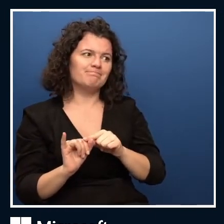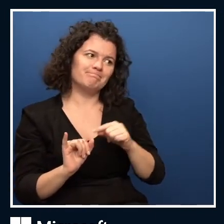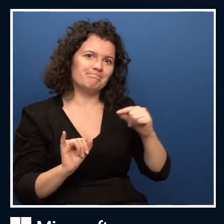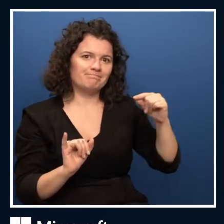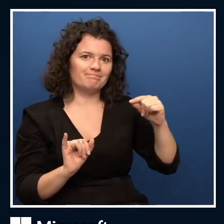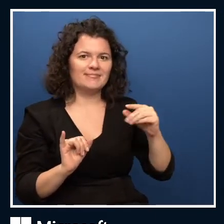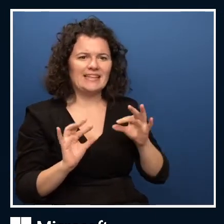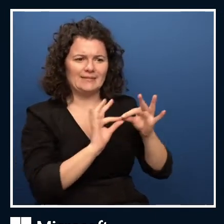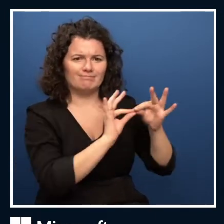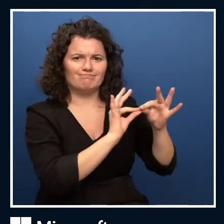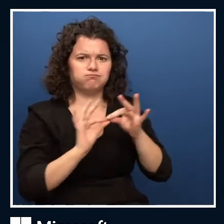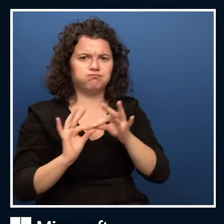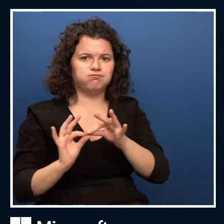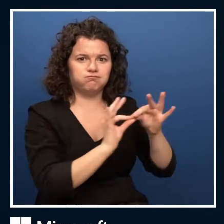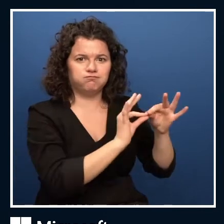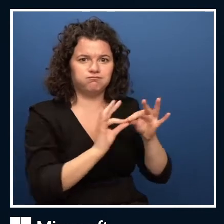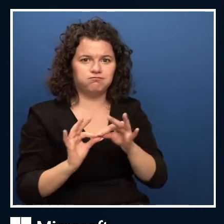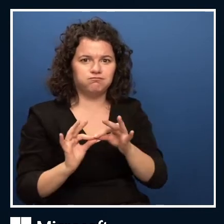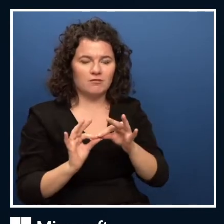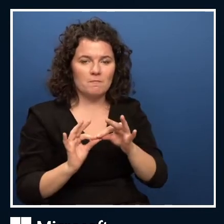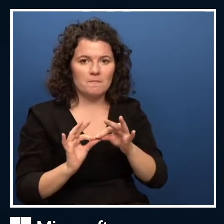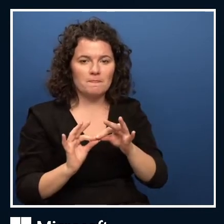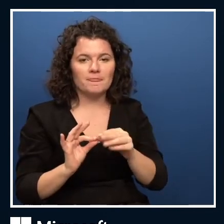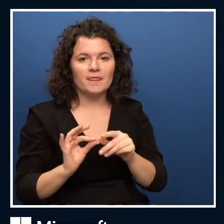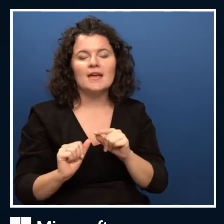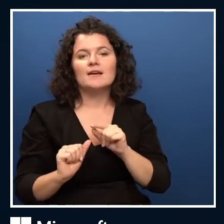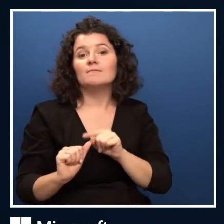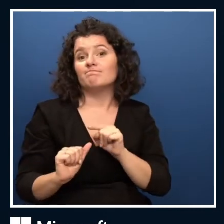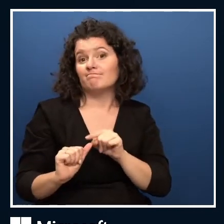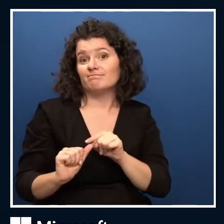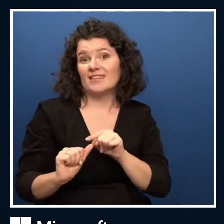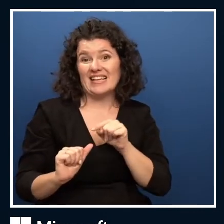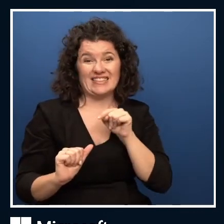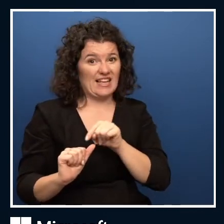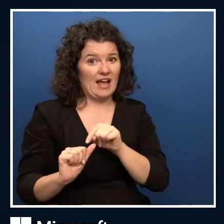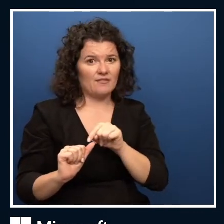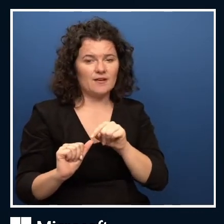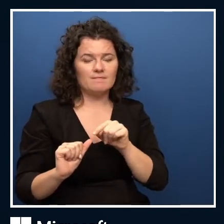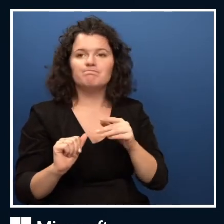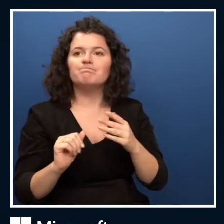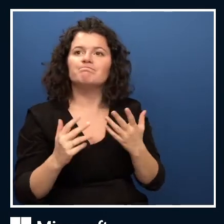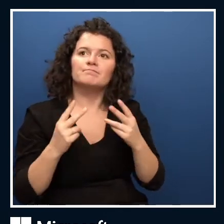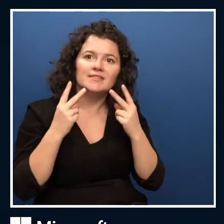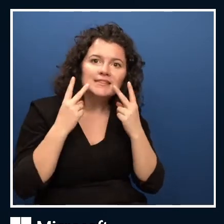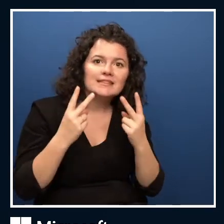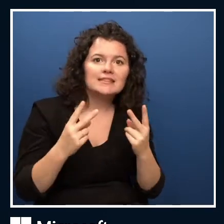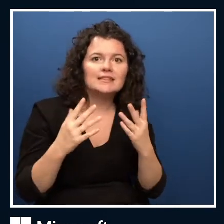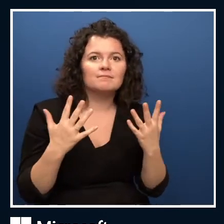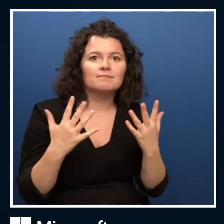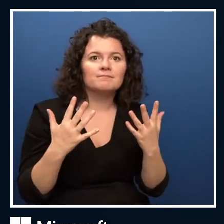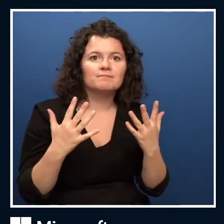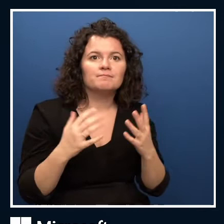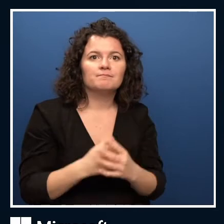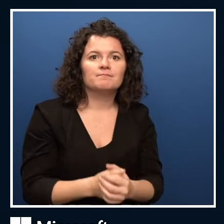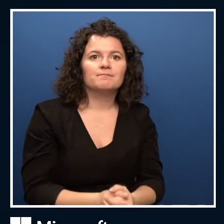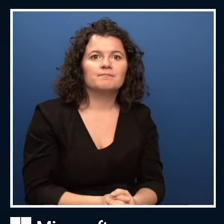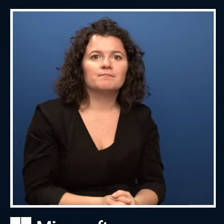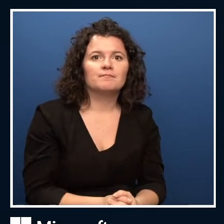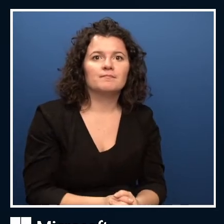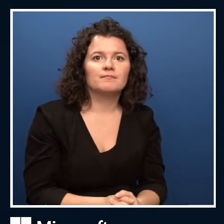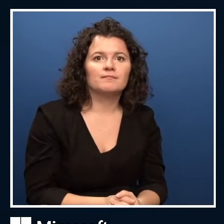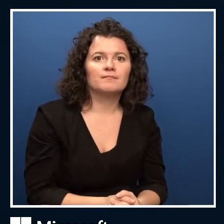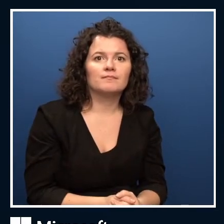It's really hard to predict how much things we should do to achieve AGI